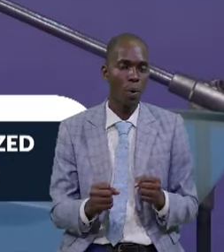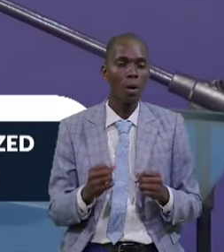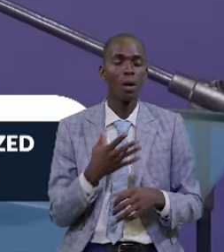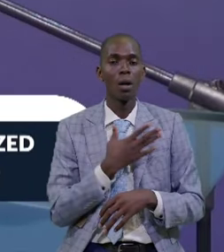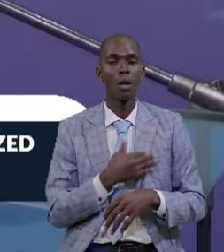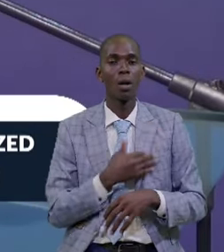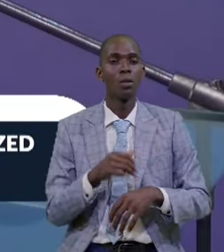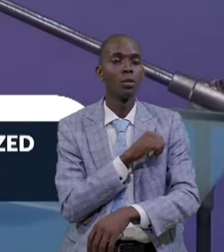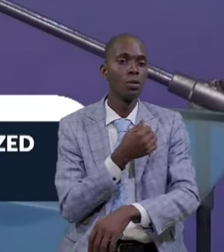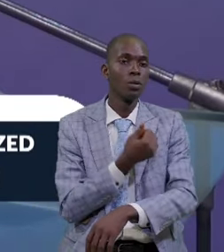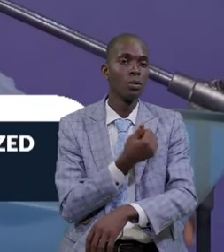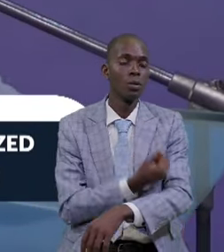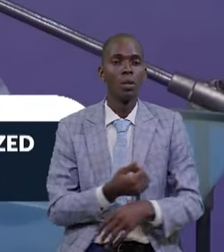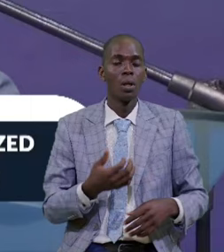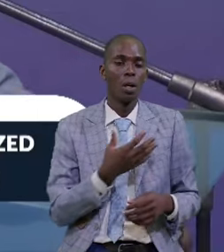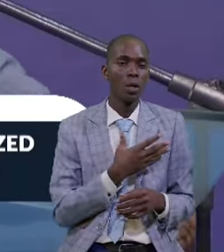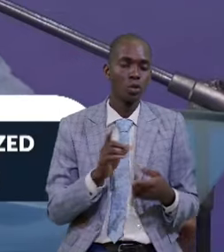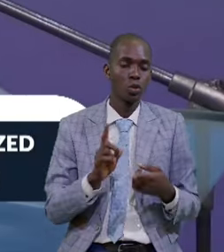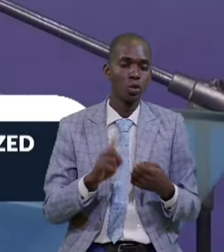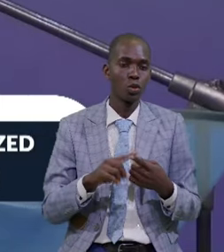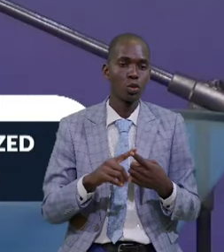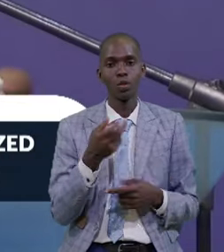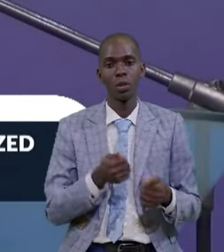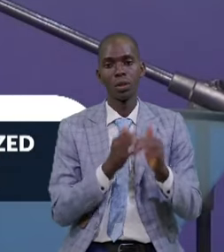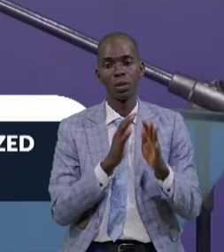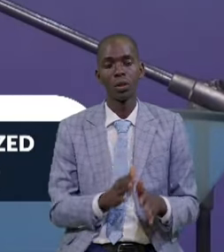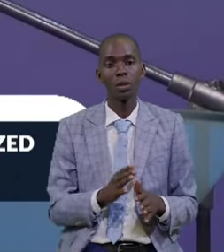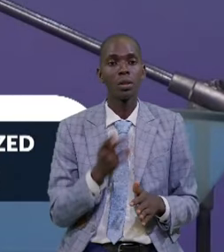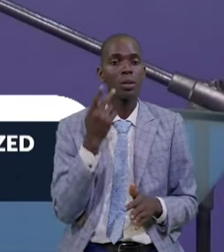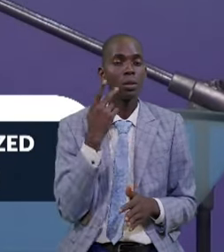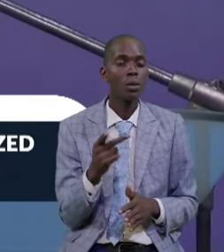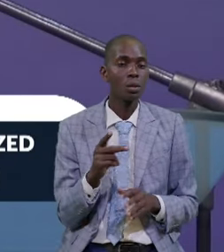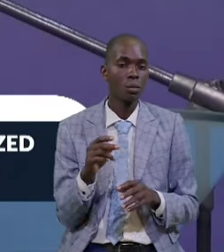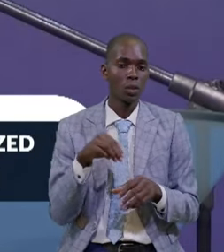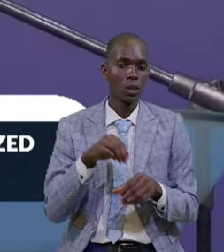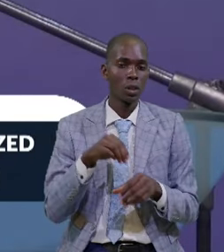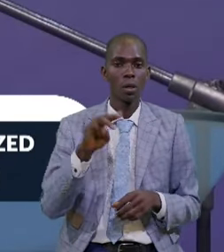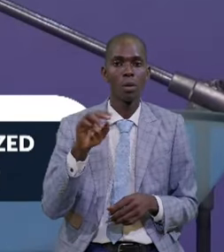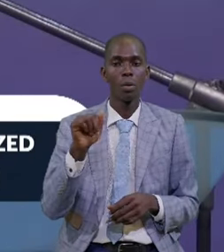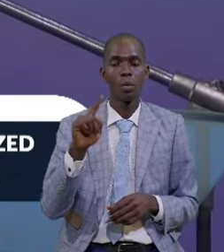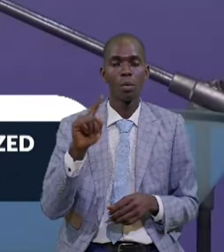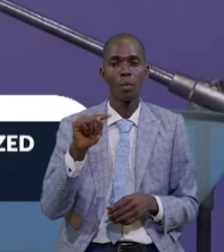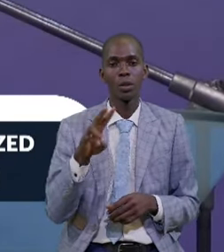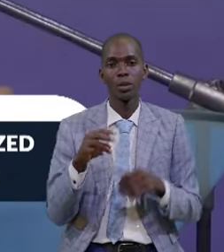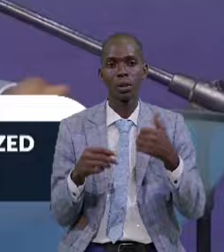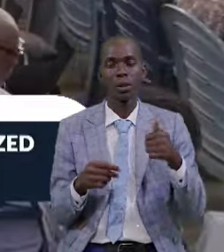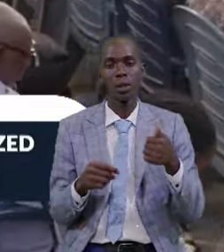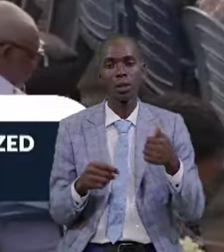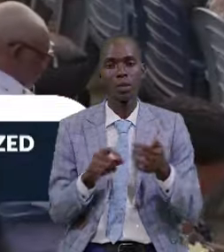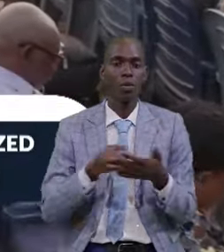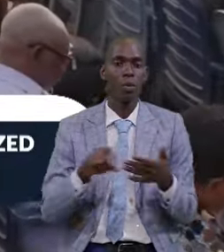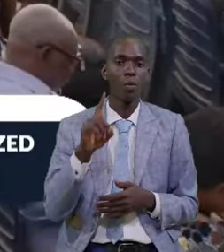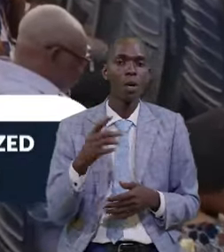his disciples. Matthew chapter 10, verse 1. And